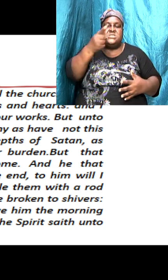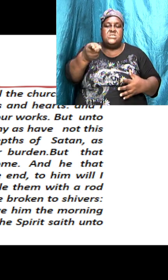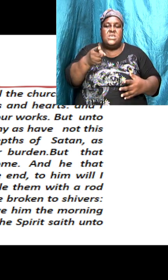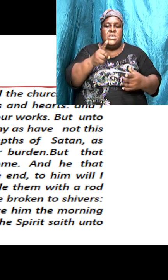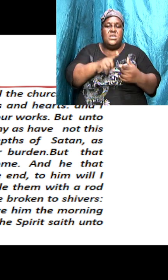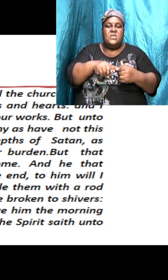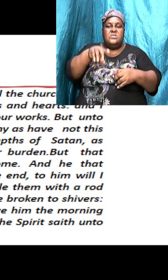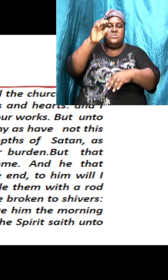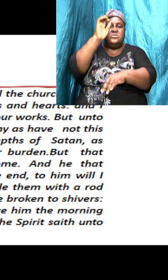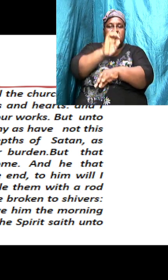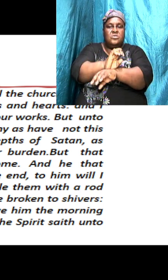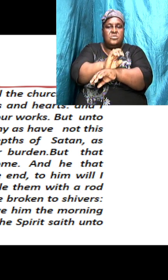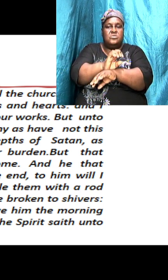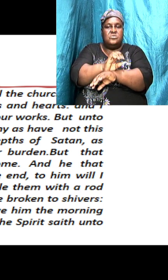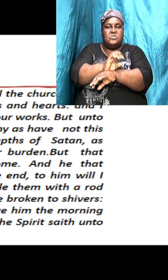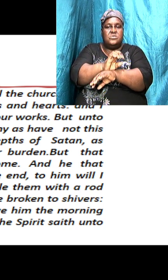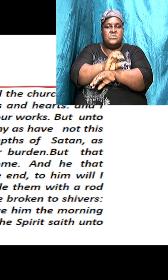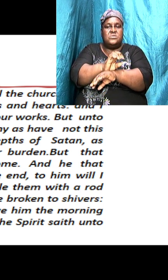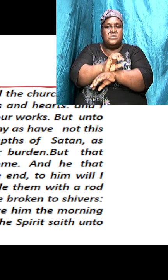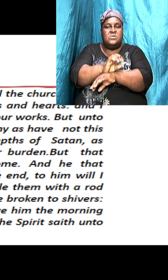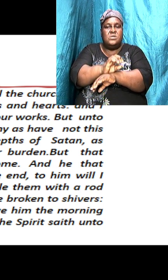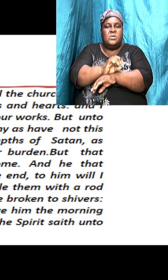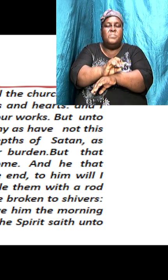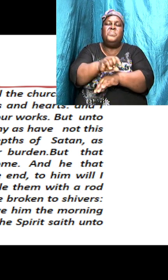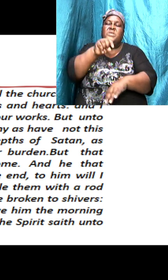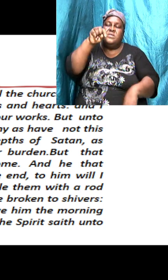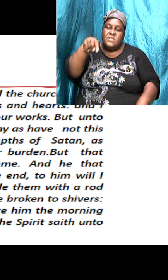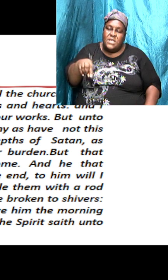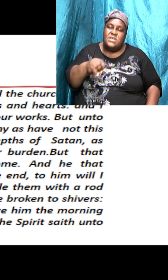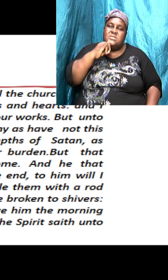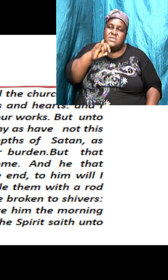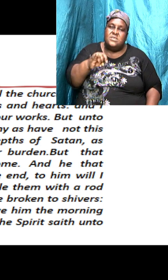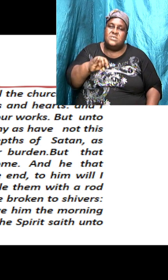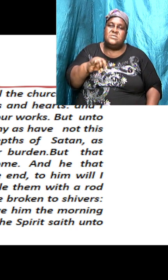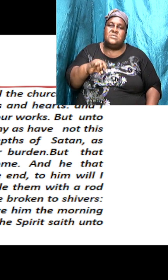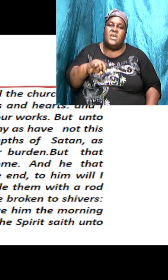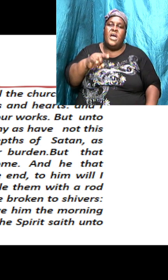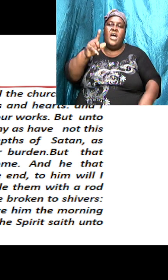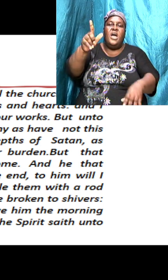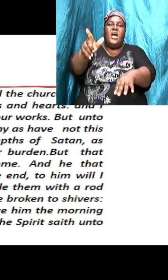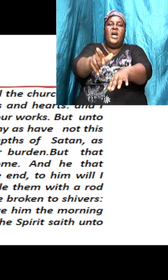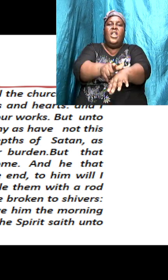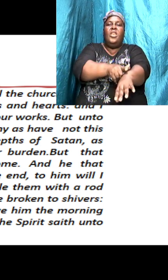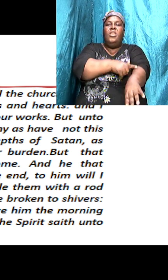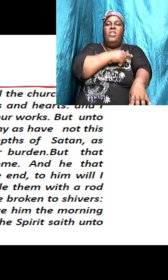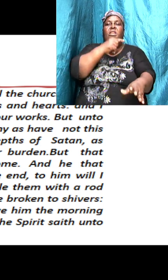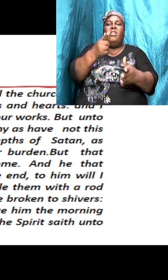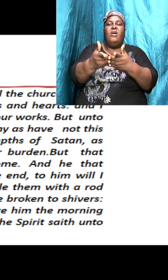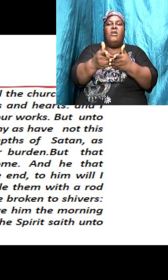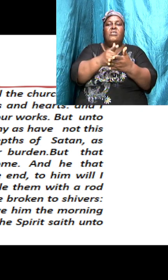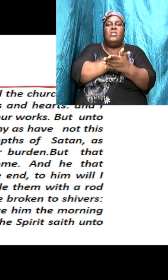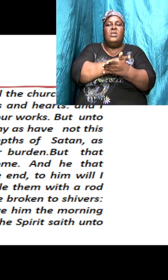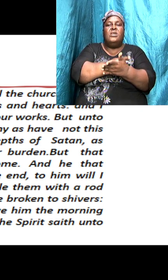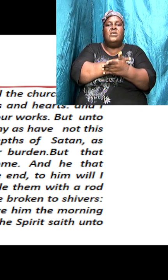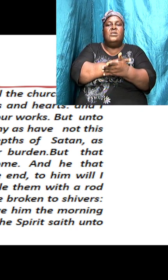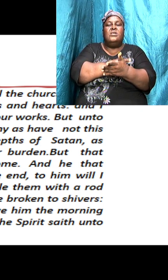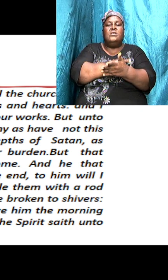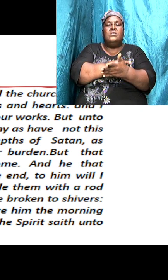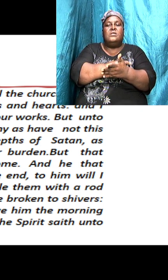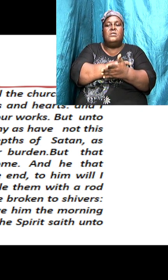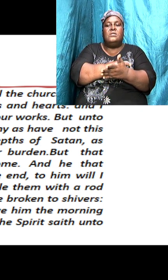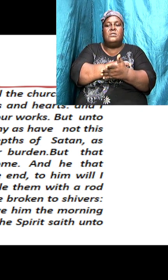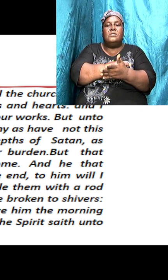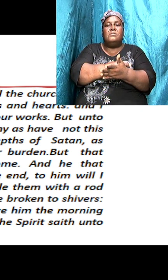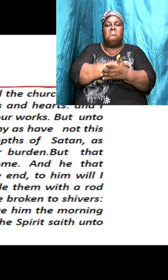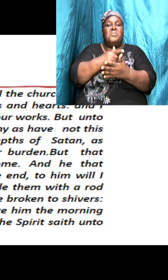unto the churches. And this is an extremely long letter. Amen. In comparison to the others. In fact, it